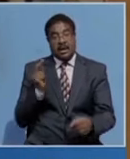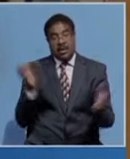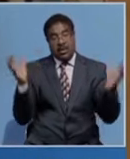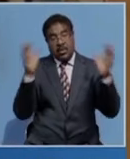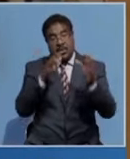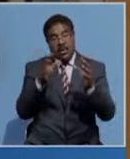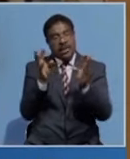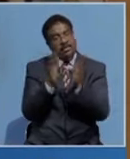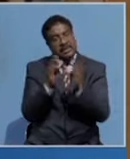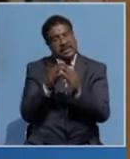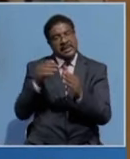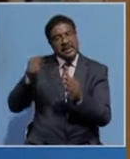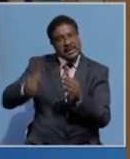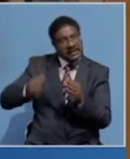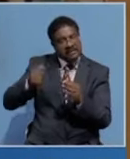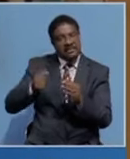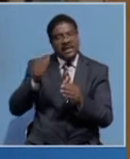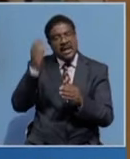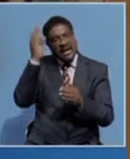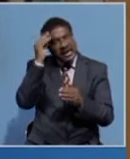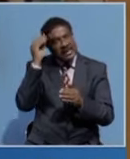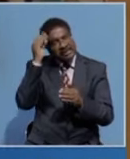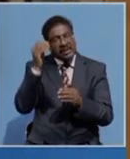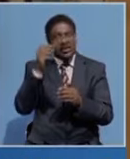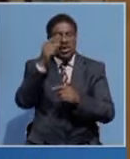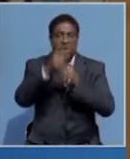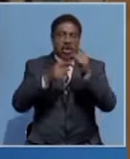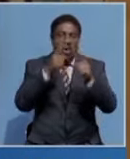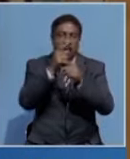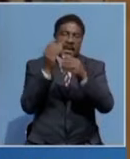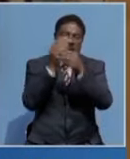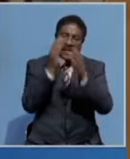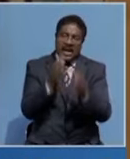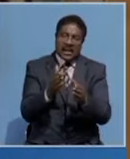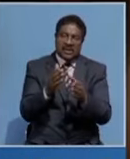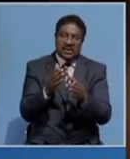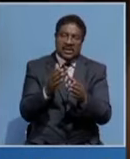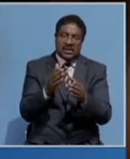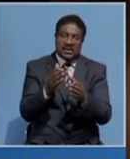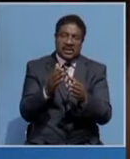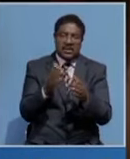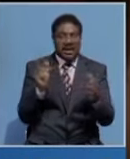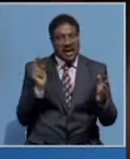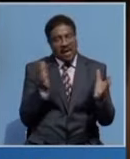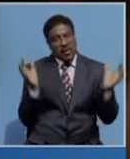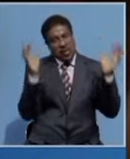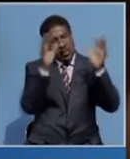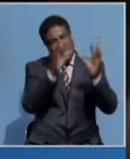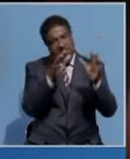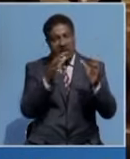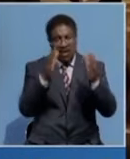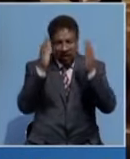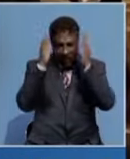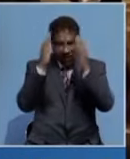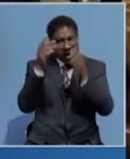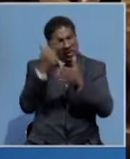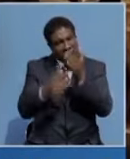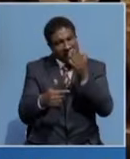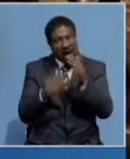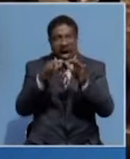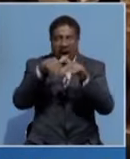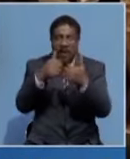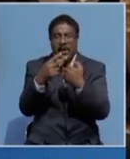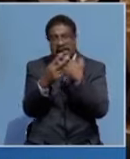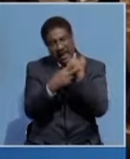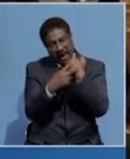leaders, experts, and advocates from all over the world and more than 54 countries committed to addressing the causes